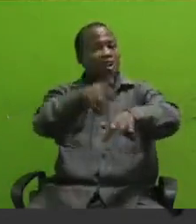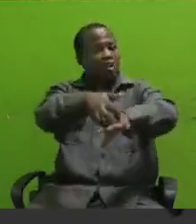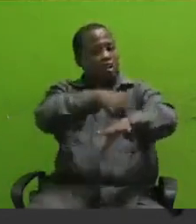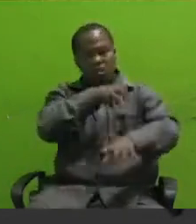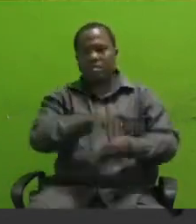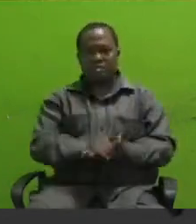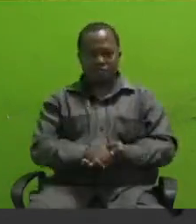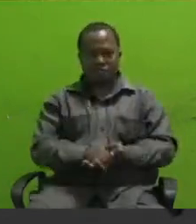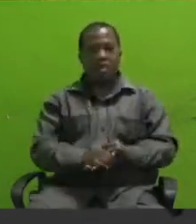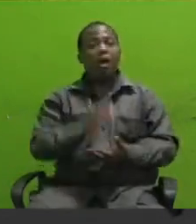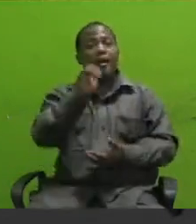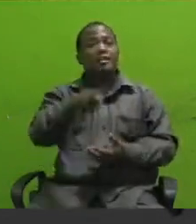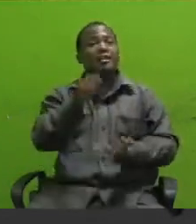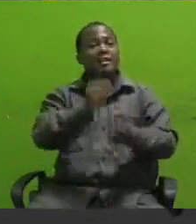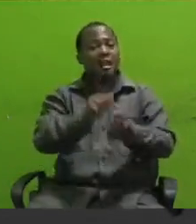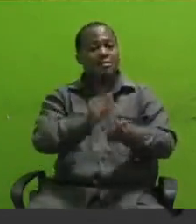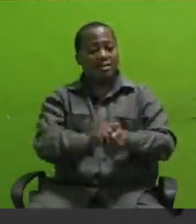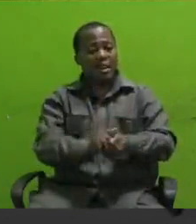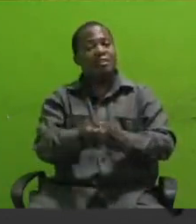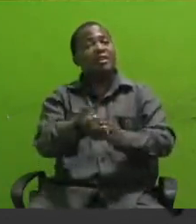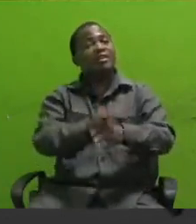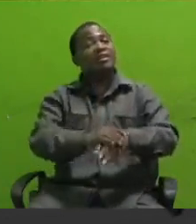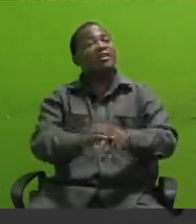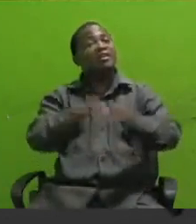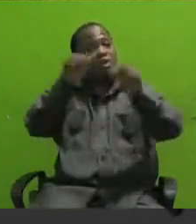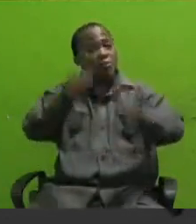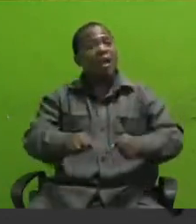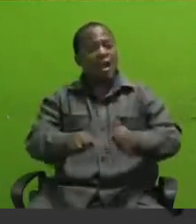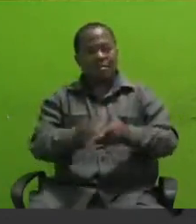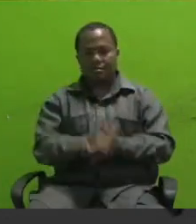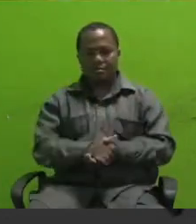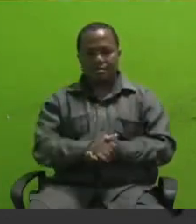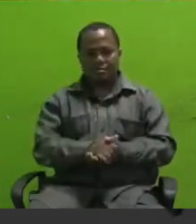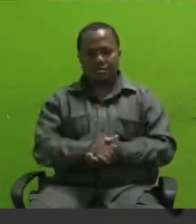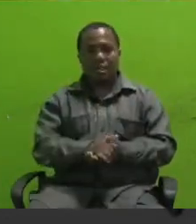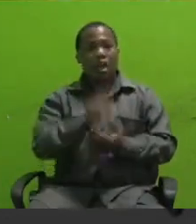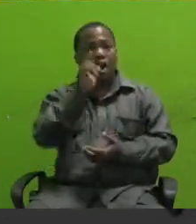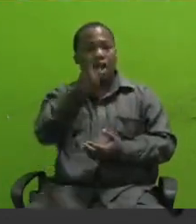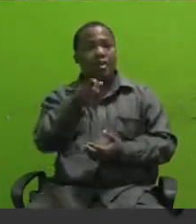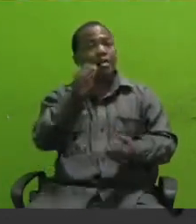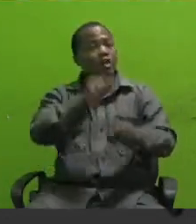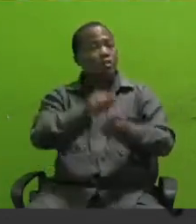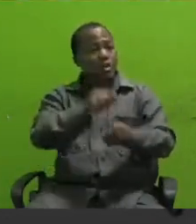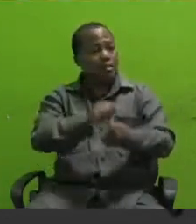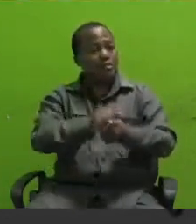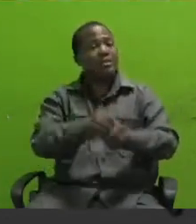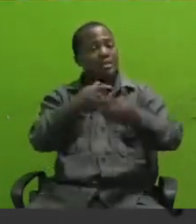Upon contact, the substance destroys living tissue or even equipment and